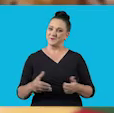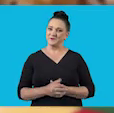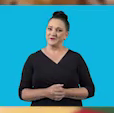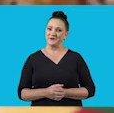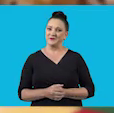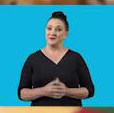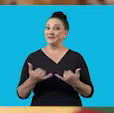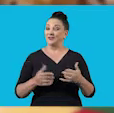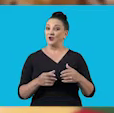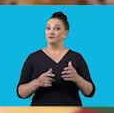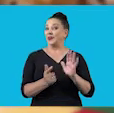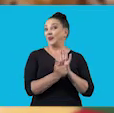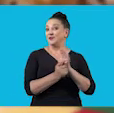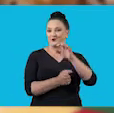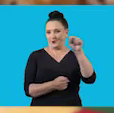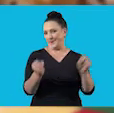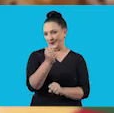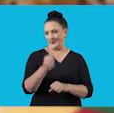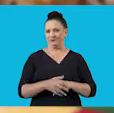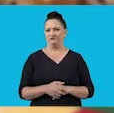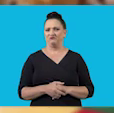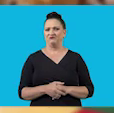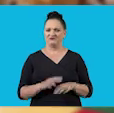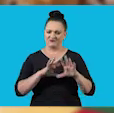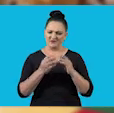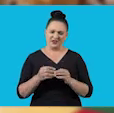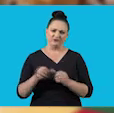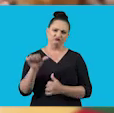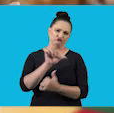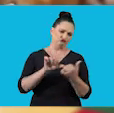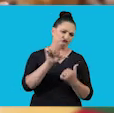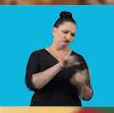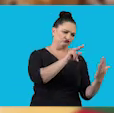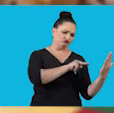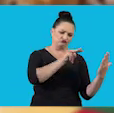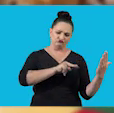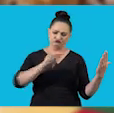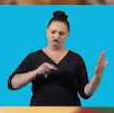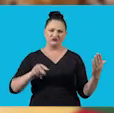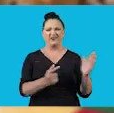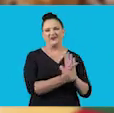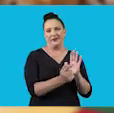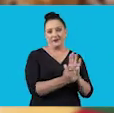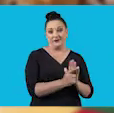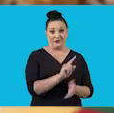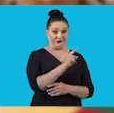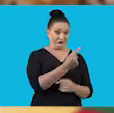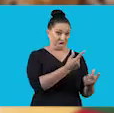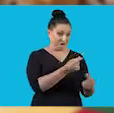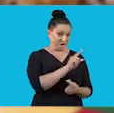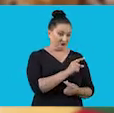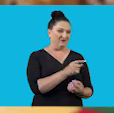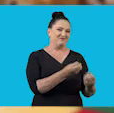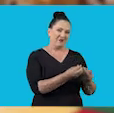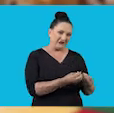Welcome back, learners. Now let's wrap up our lesson. We're going to go over what we've been going through in this entire lesson. We firstly looked at the